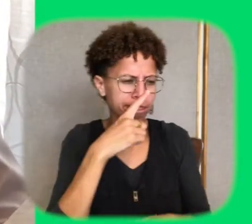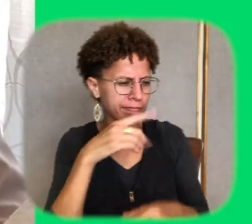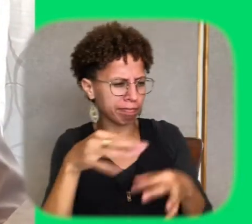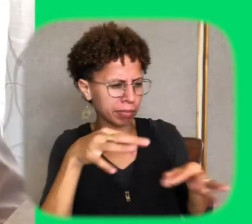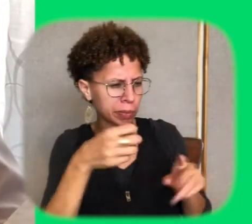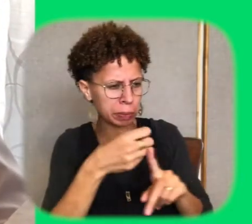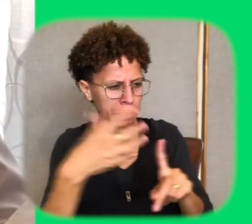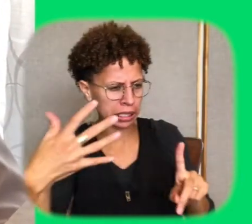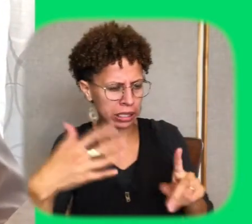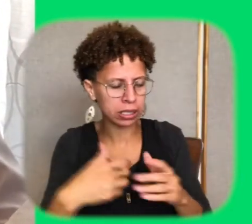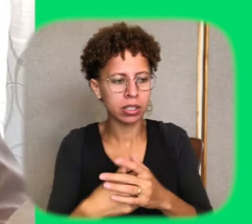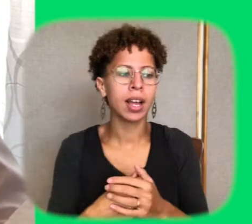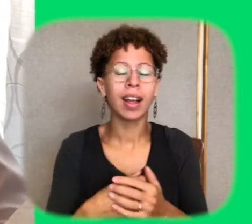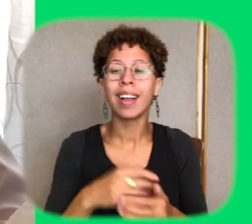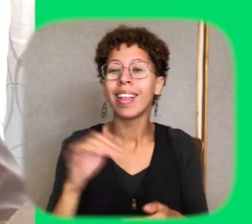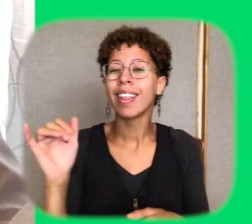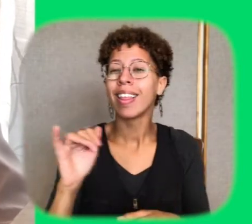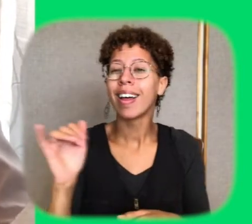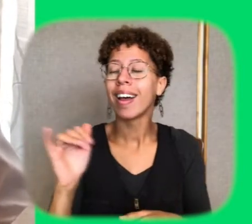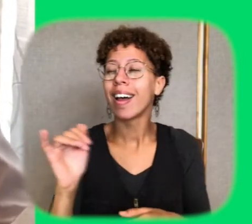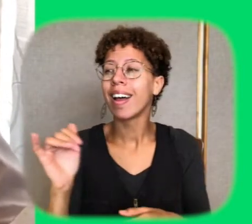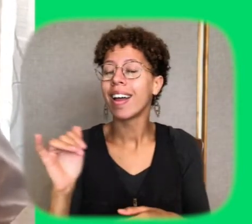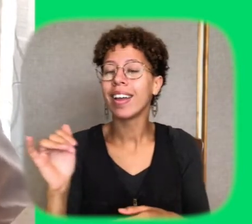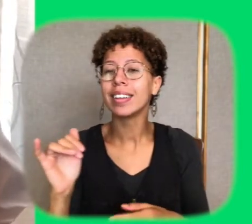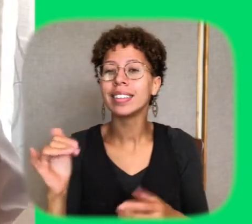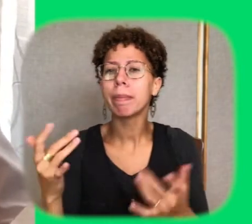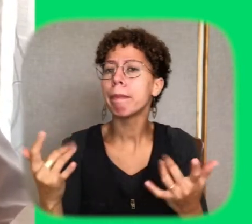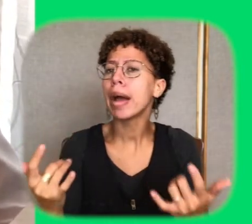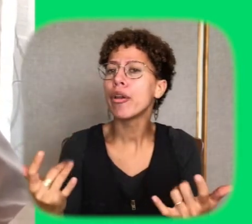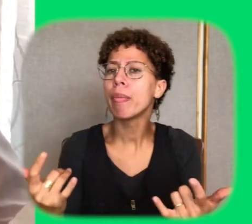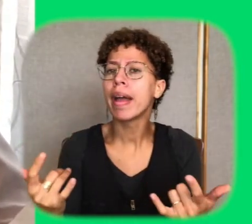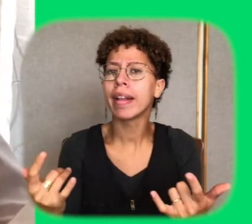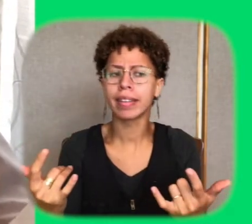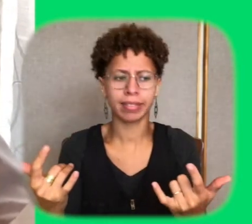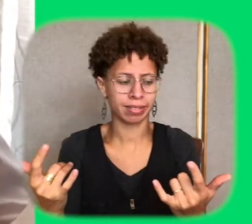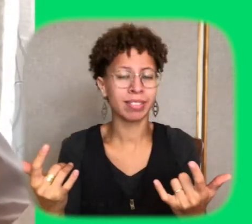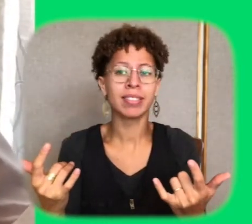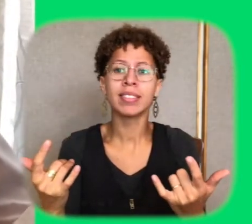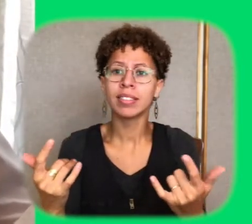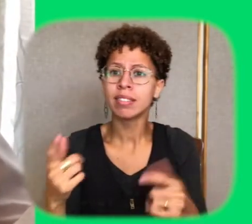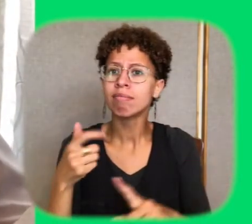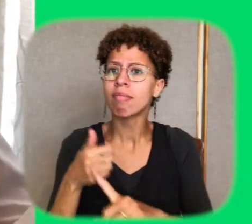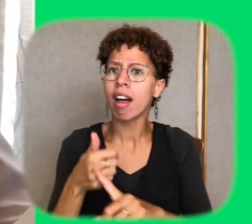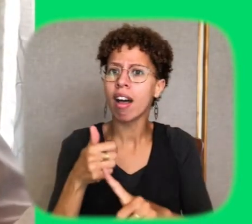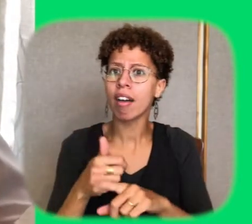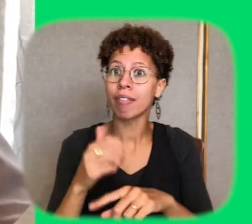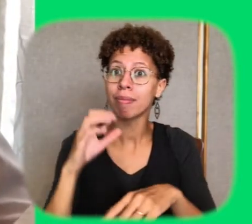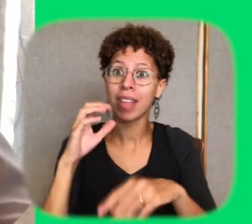Just say, Spider-Man, for example. He's been by a radioactive spider.